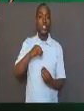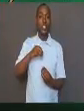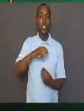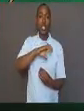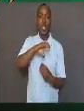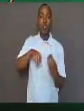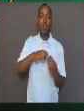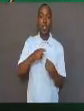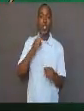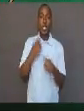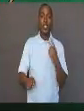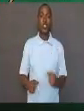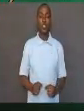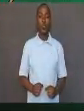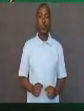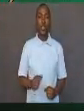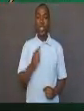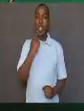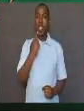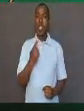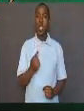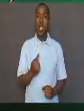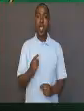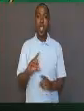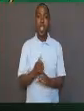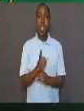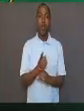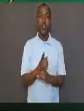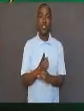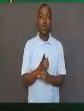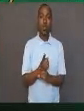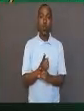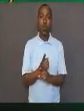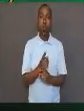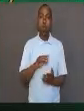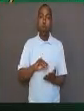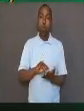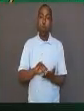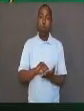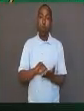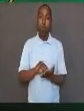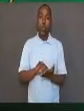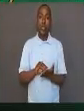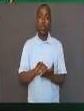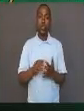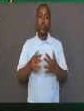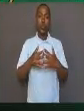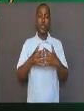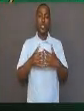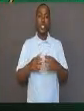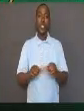a molecule that is capable of inhibiting the oxidation of